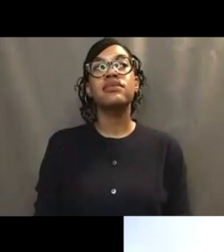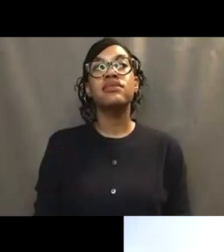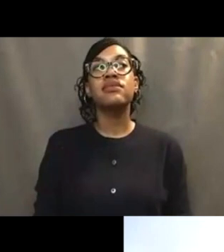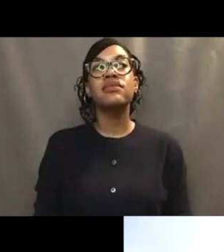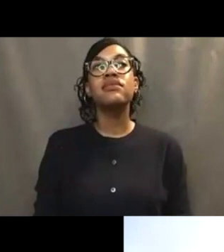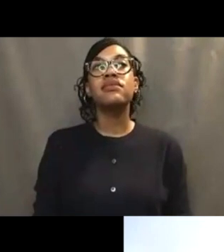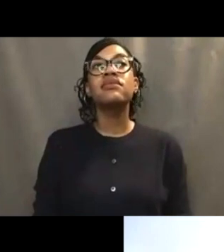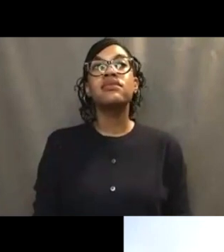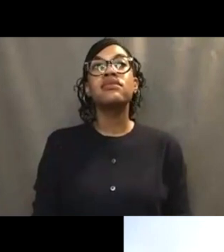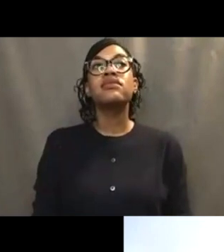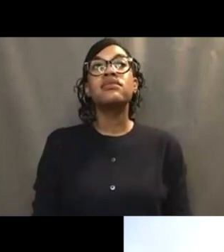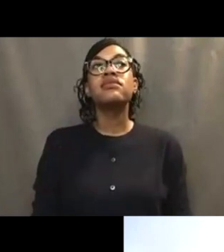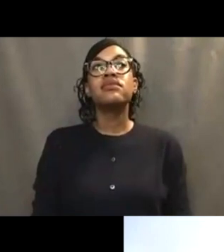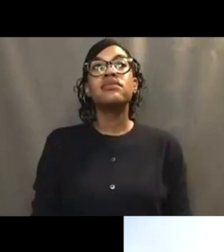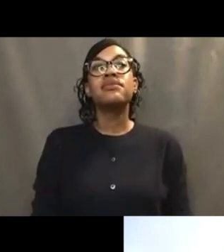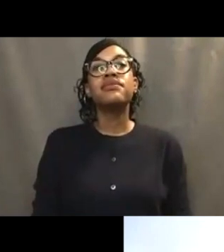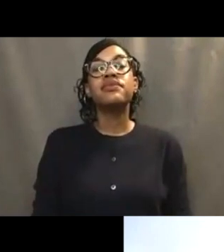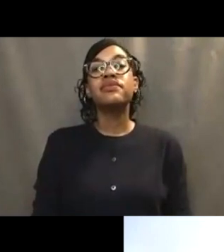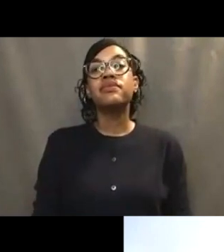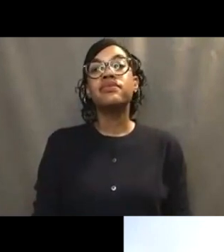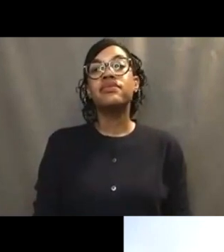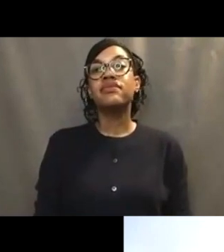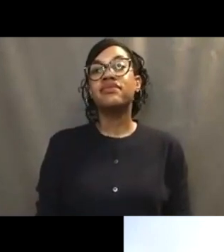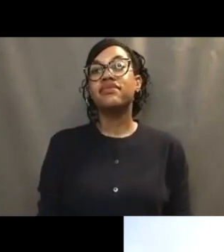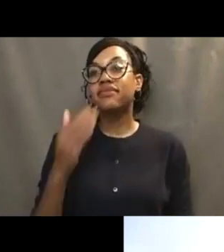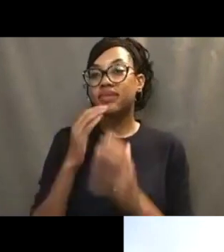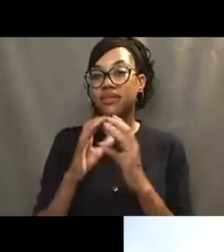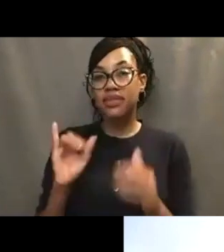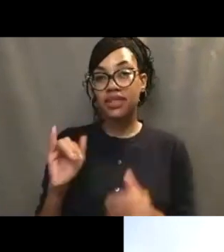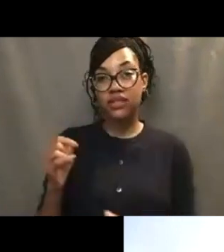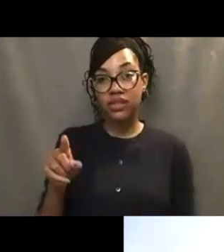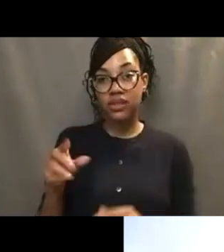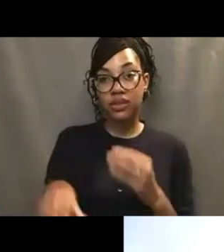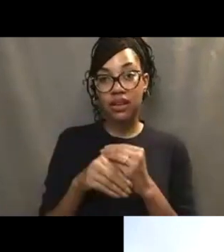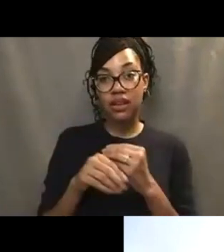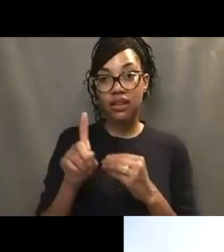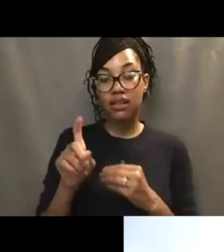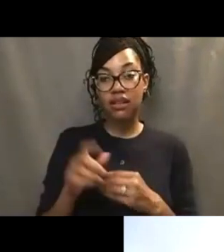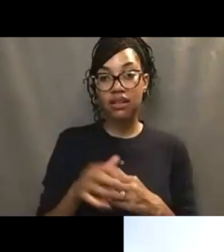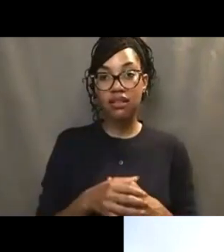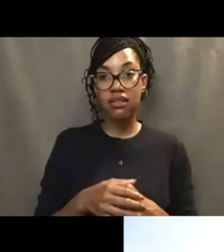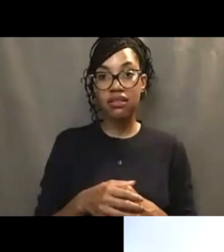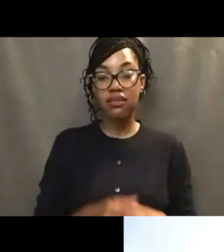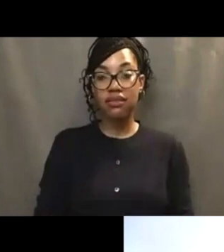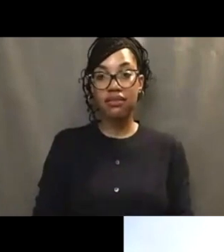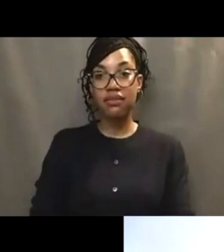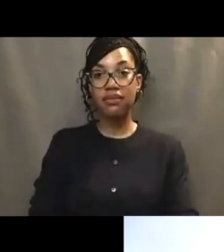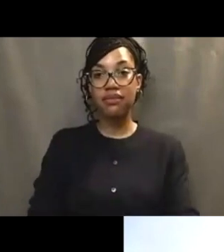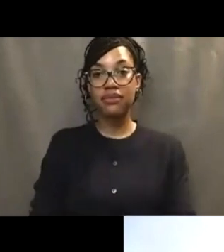yeah. Thank you. Ingrid, do you want to add anything about that in particular?